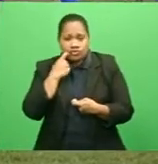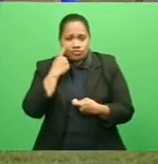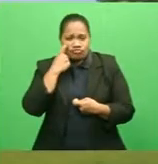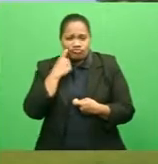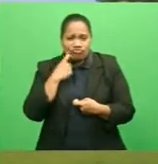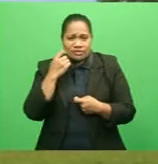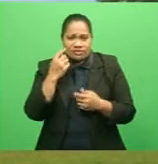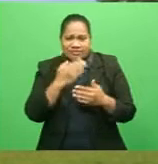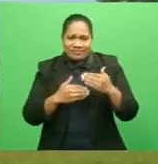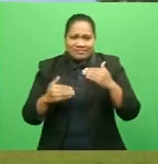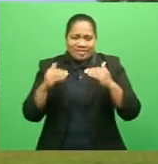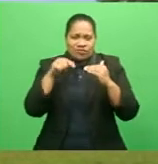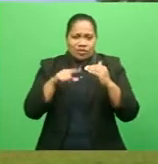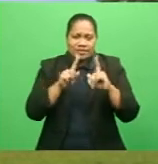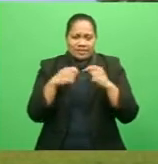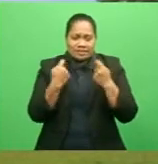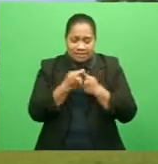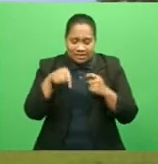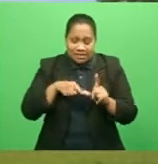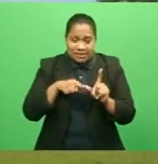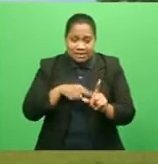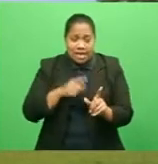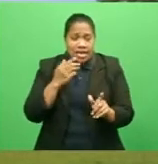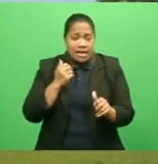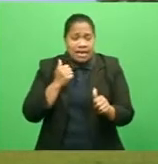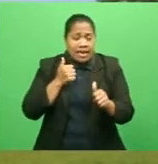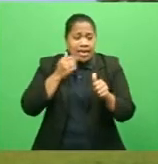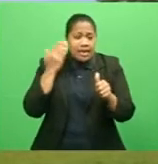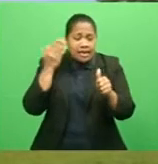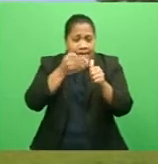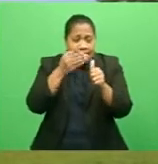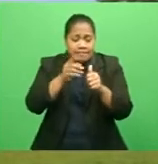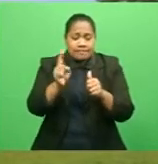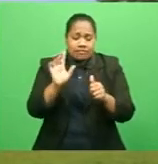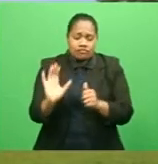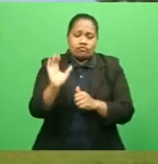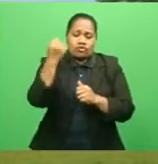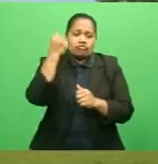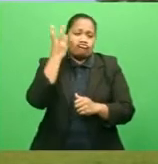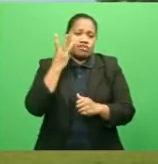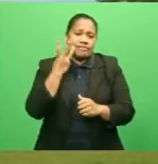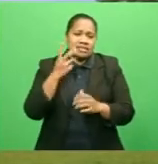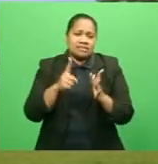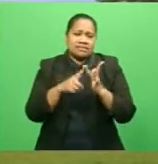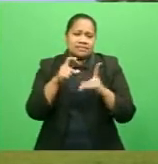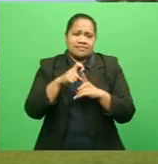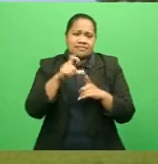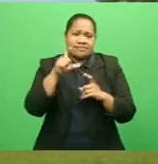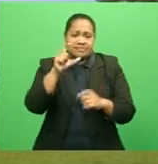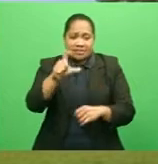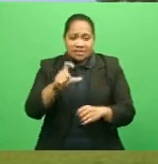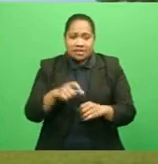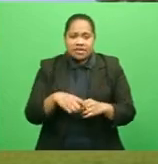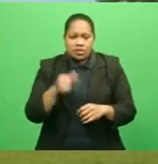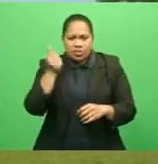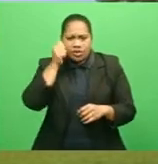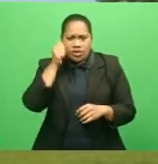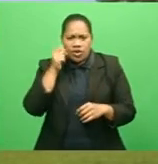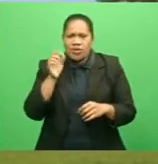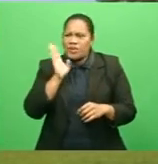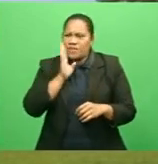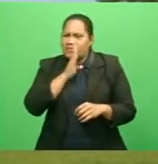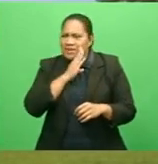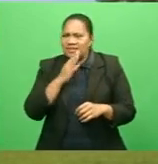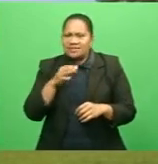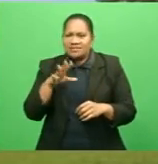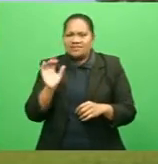IDC. The aim definitely is to win the women's IDC. As you know, that Rewa women have missed out on winning the league. So we want to go in and win the